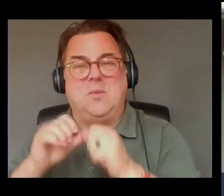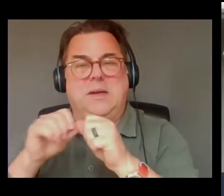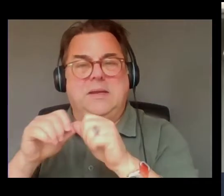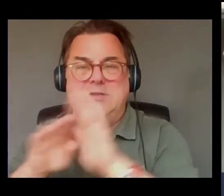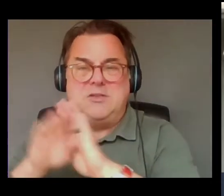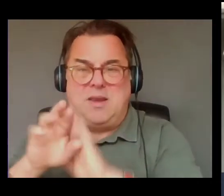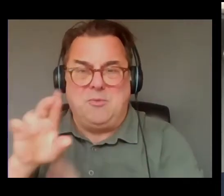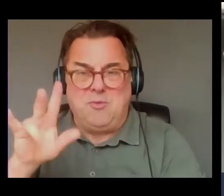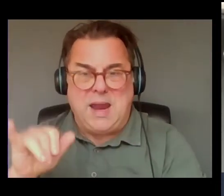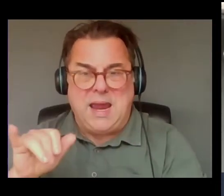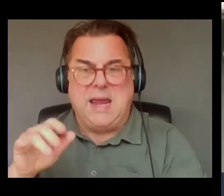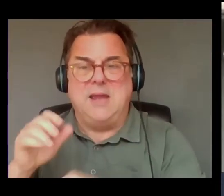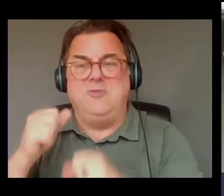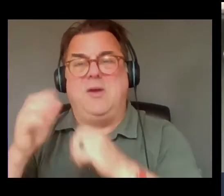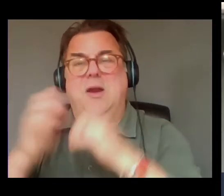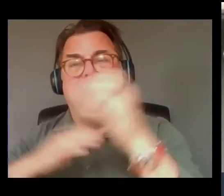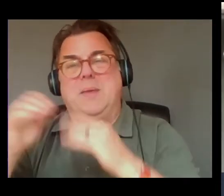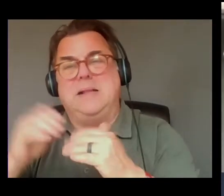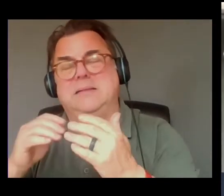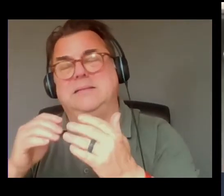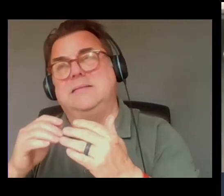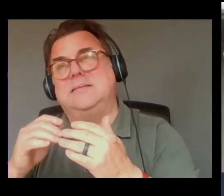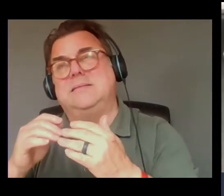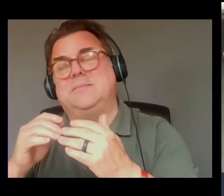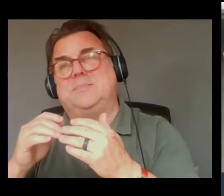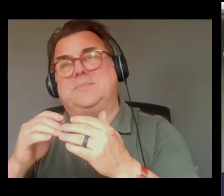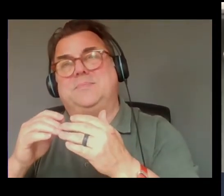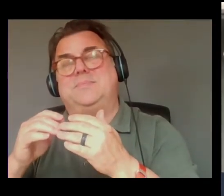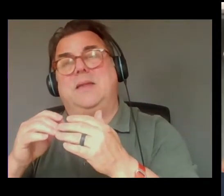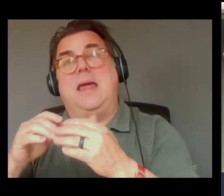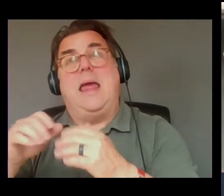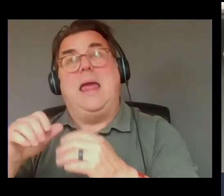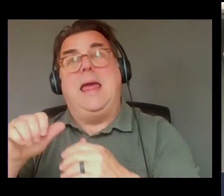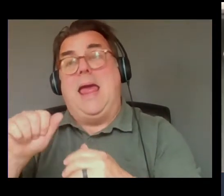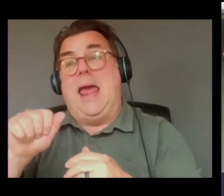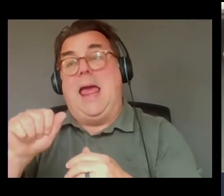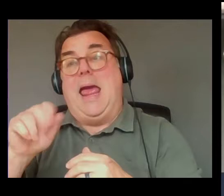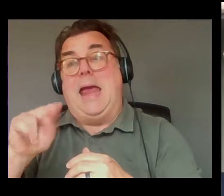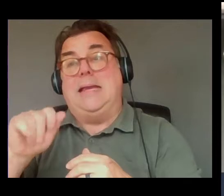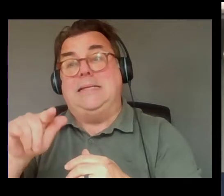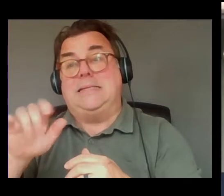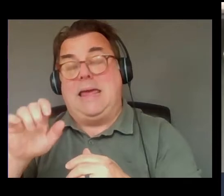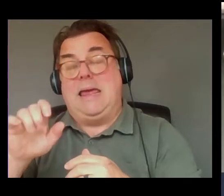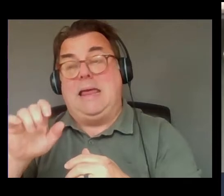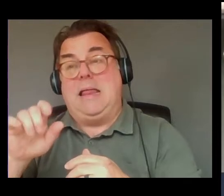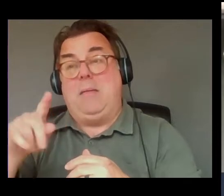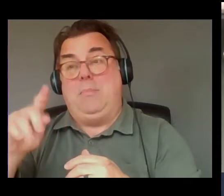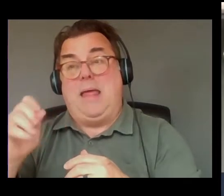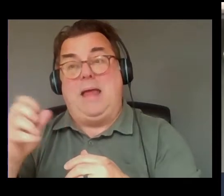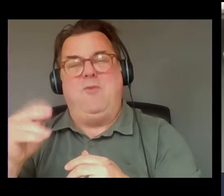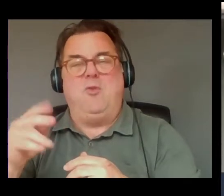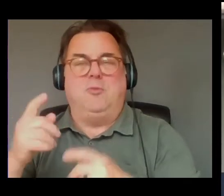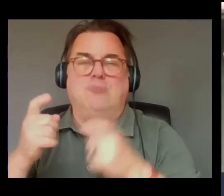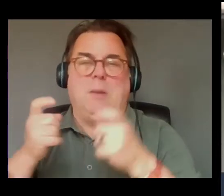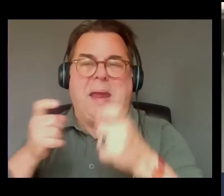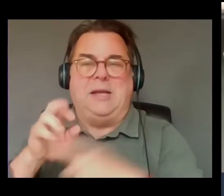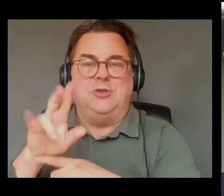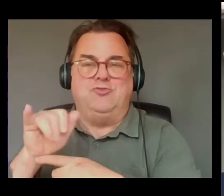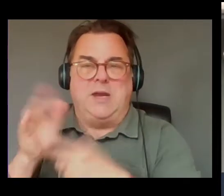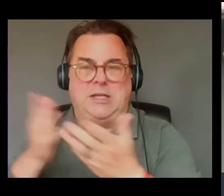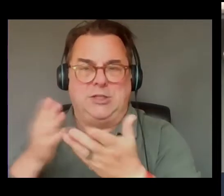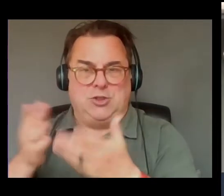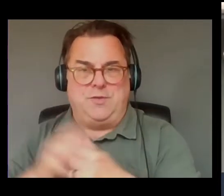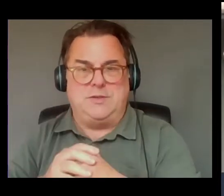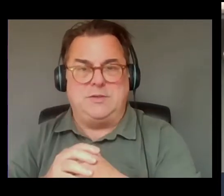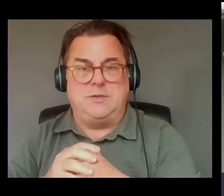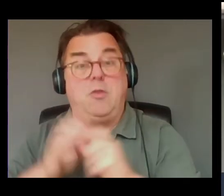trying to build, and also building the Anyscale platform, which is a managed Ray service. So essentially, the goal with Ray is